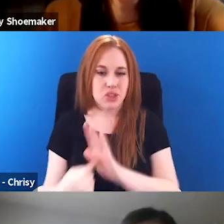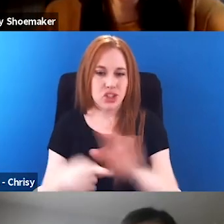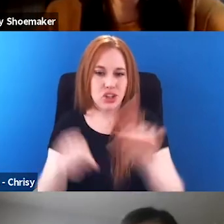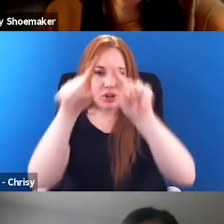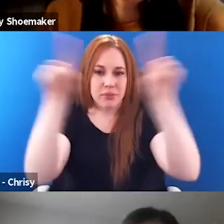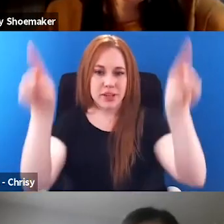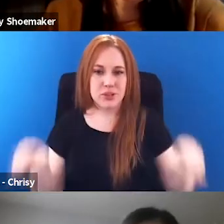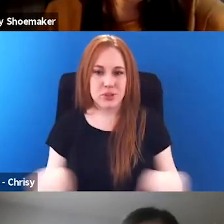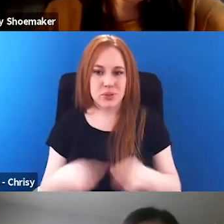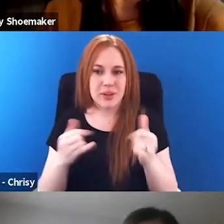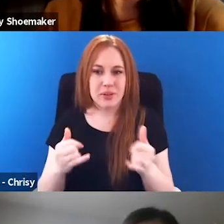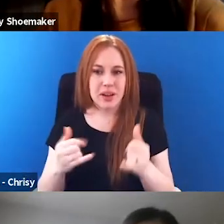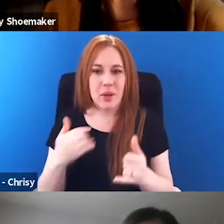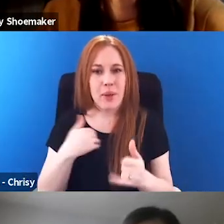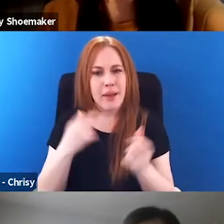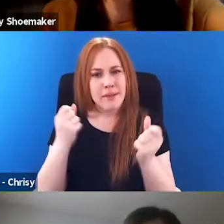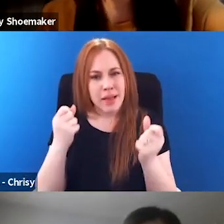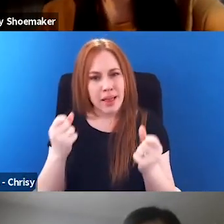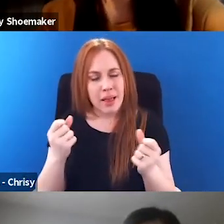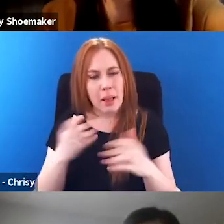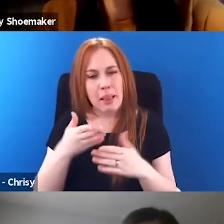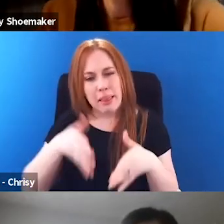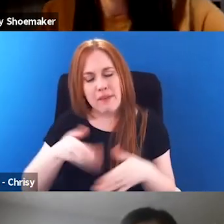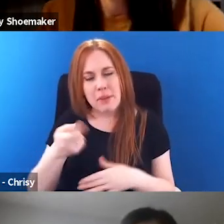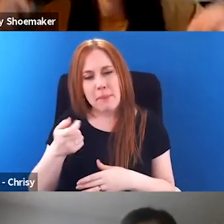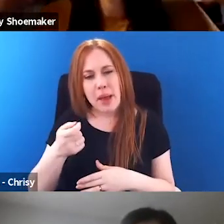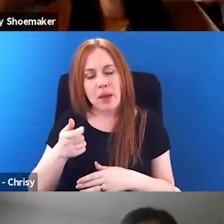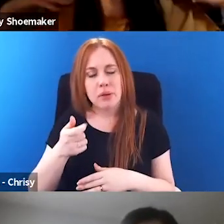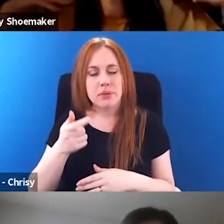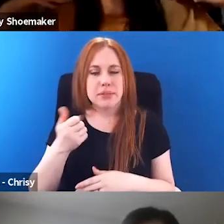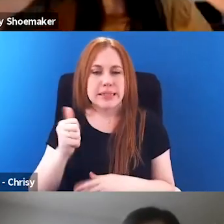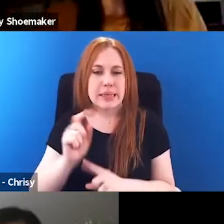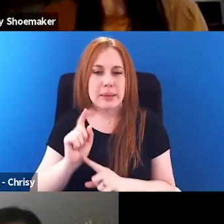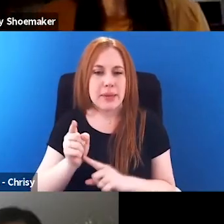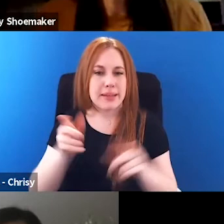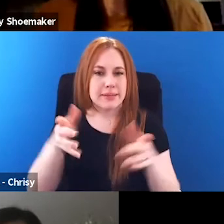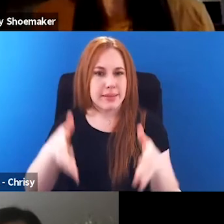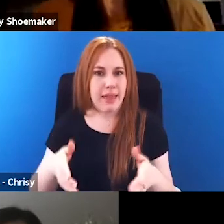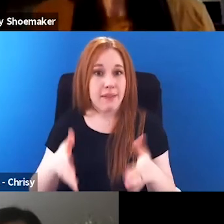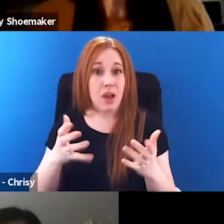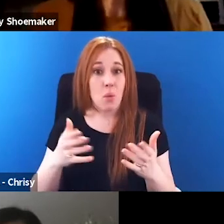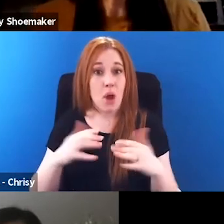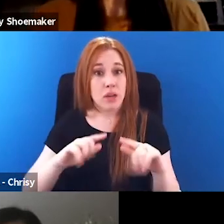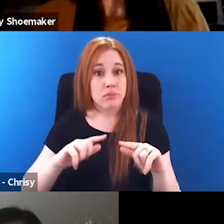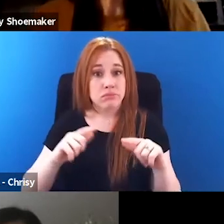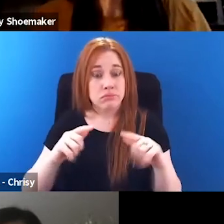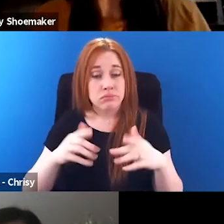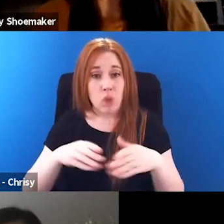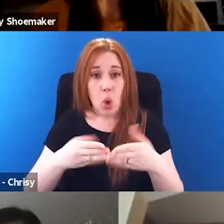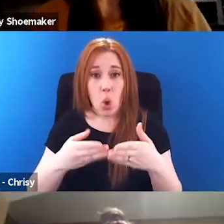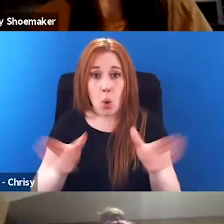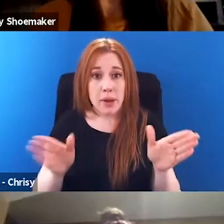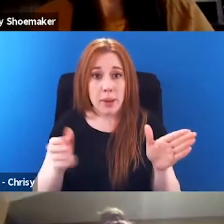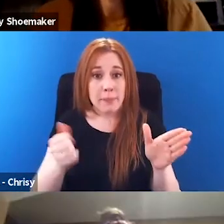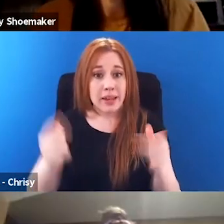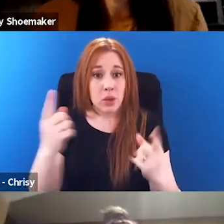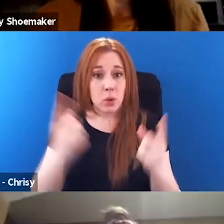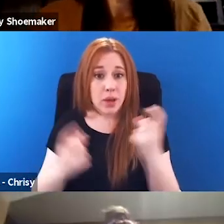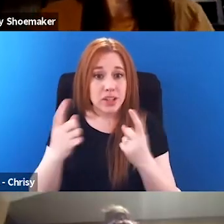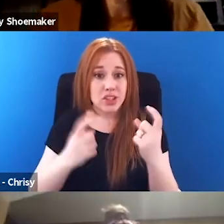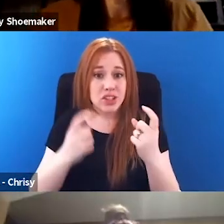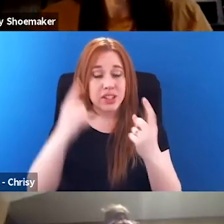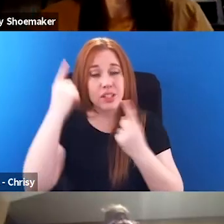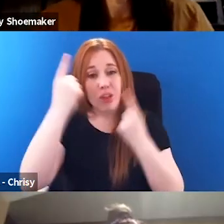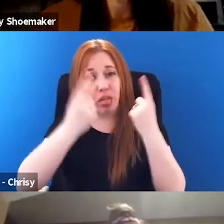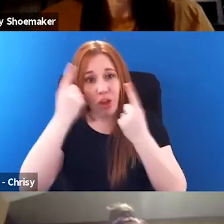We have, a little over 10 minutes left, and I wanted to, open the floor up for questions,